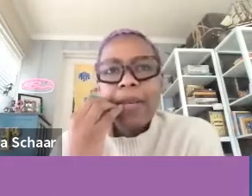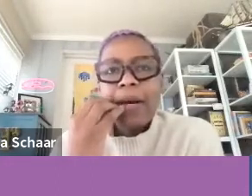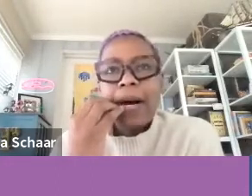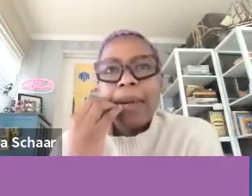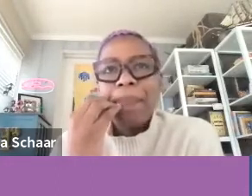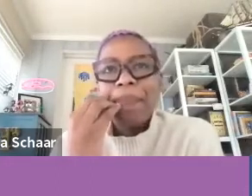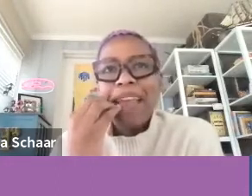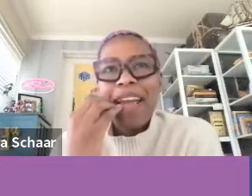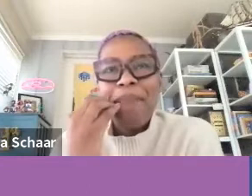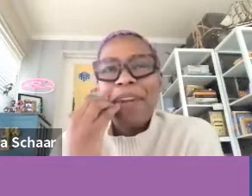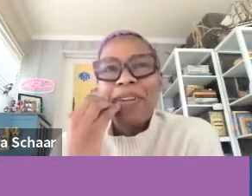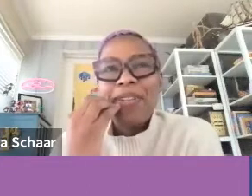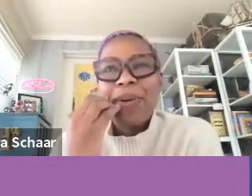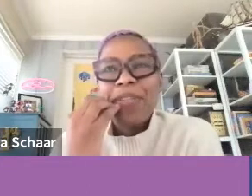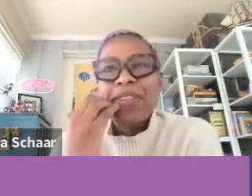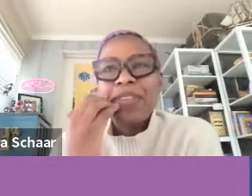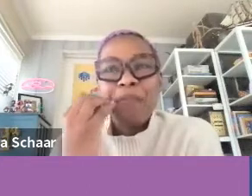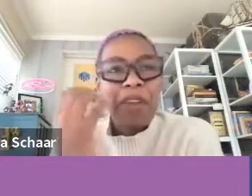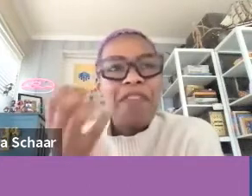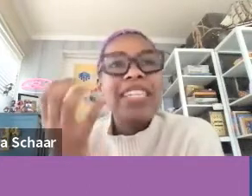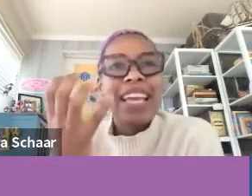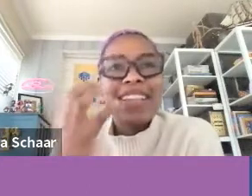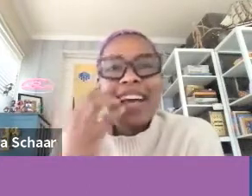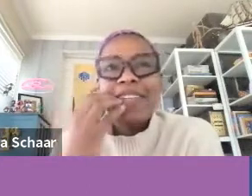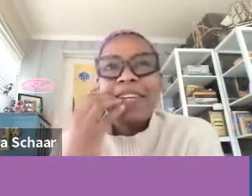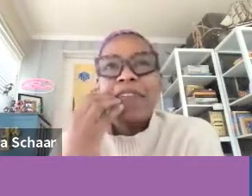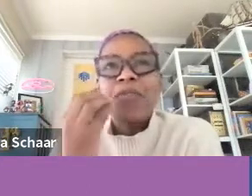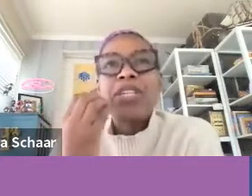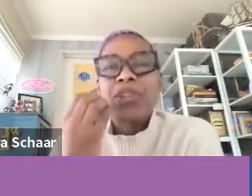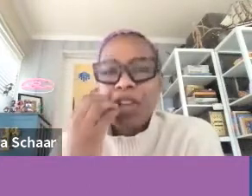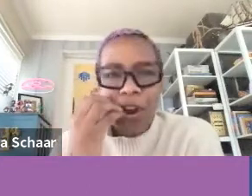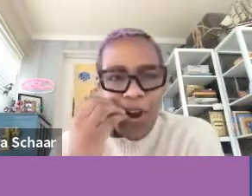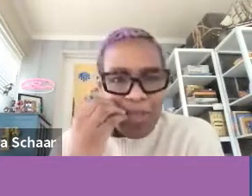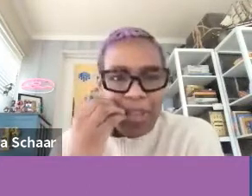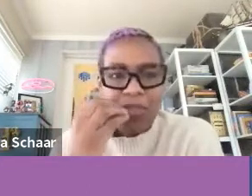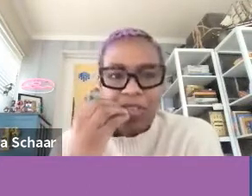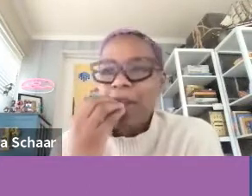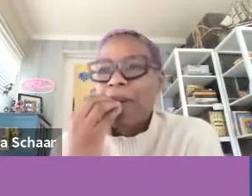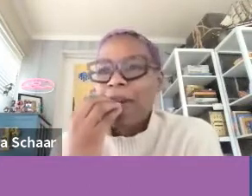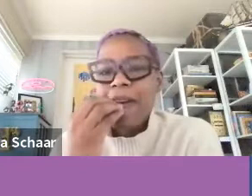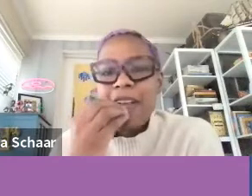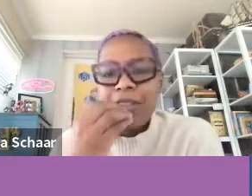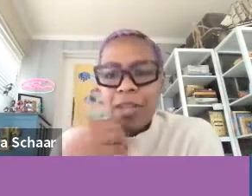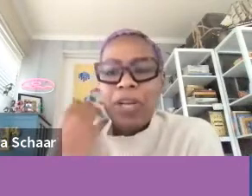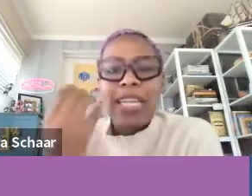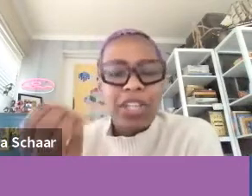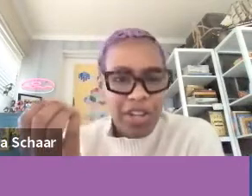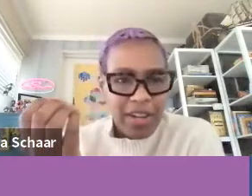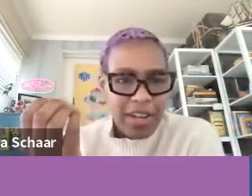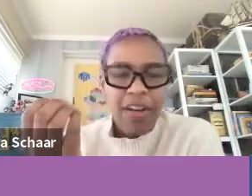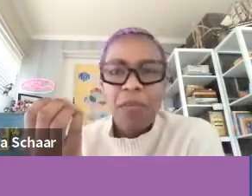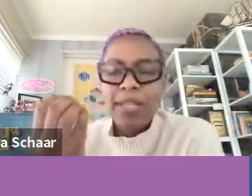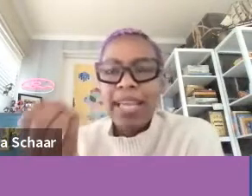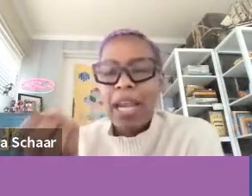bioethics, but also this inventing this idea of restarting the heart with electricity, right? So this is a